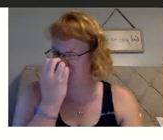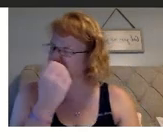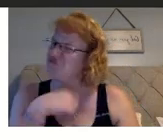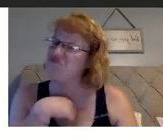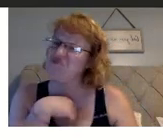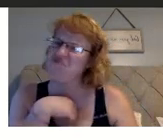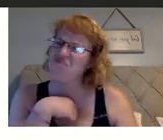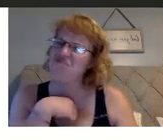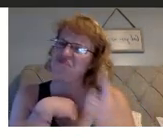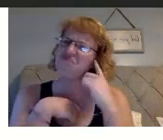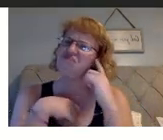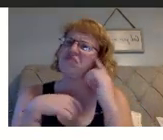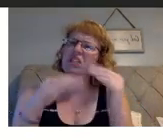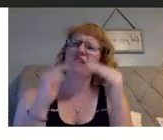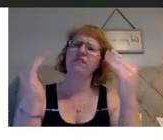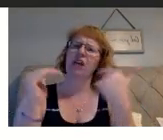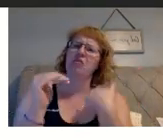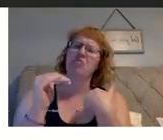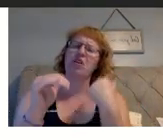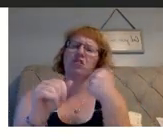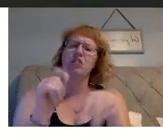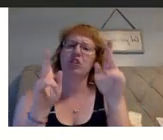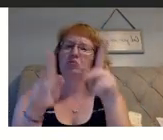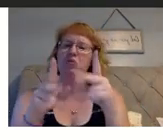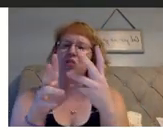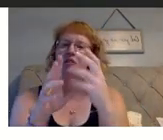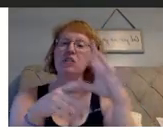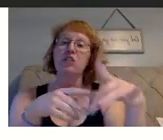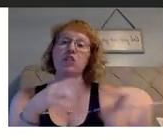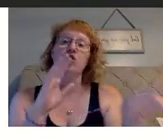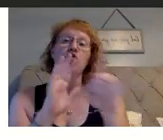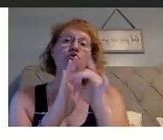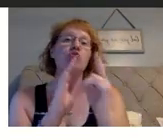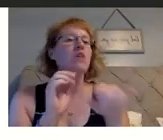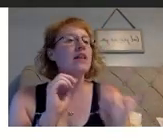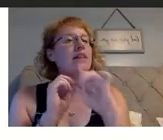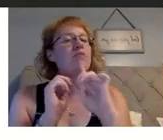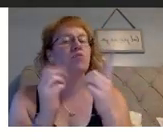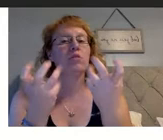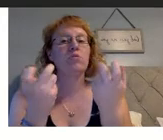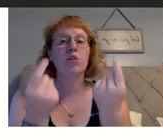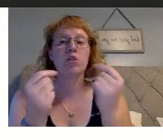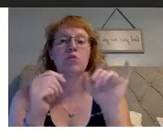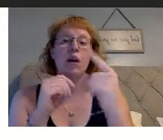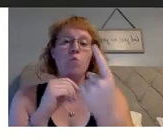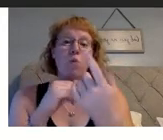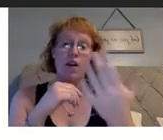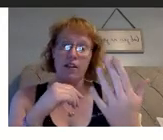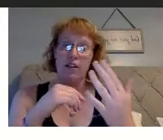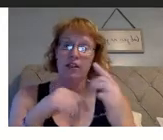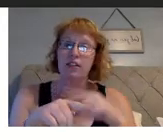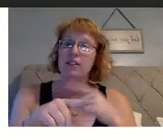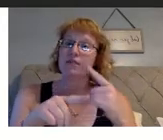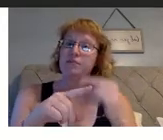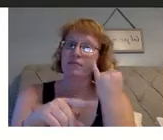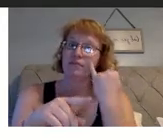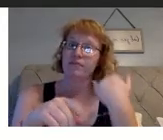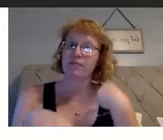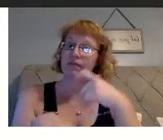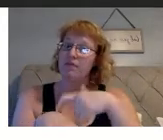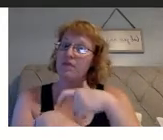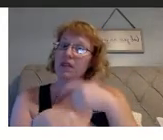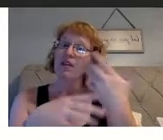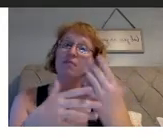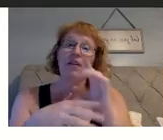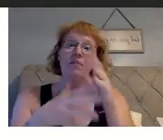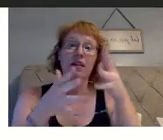Yeah, it sounds pretty fair to me, right? So each person gets to choose what they really want to do, that one thing. And then if they have time maybe left